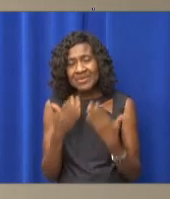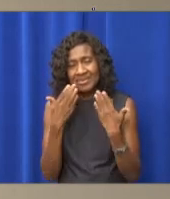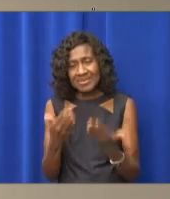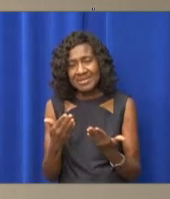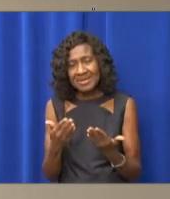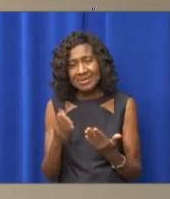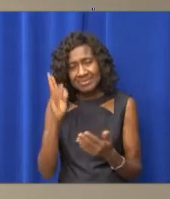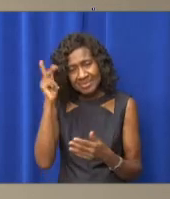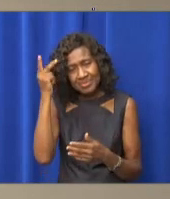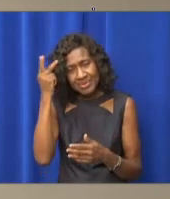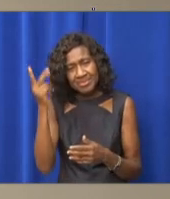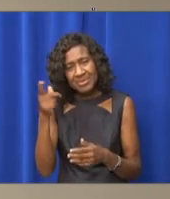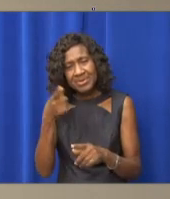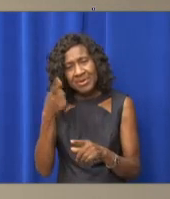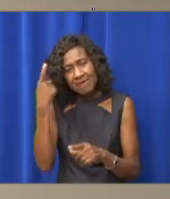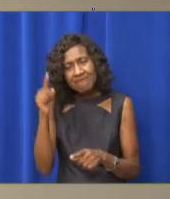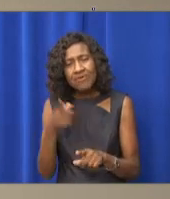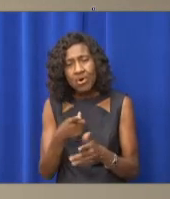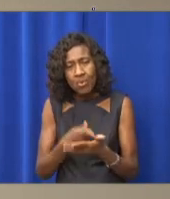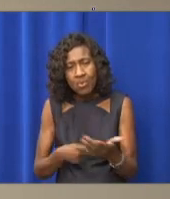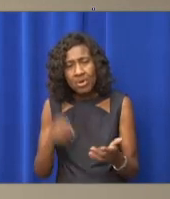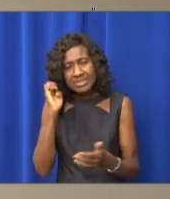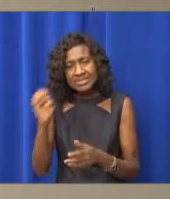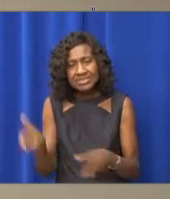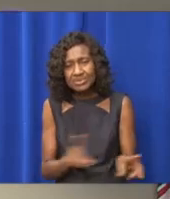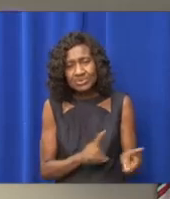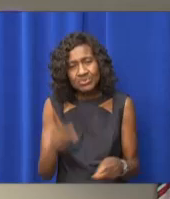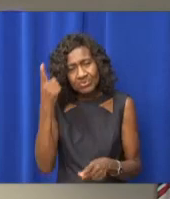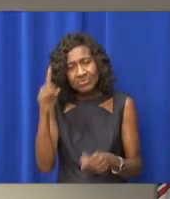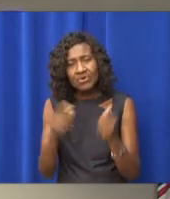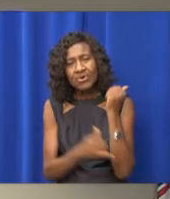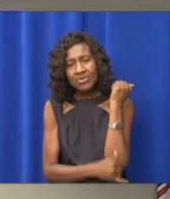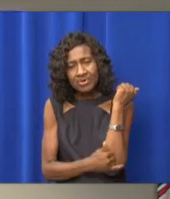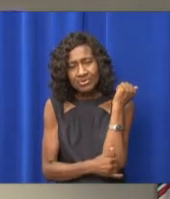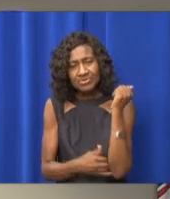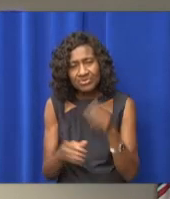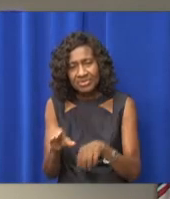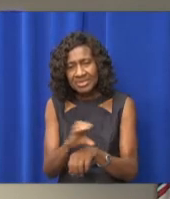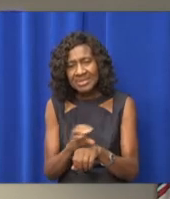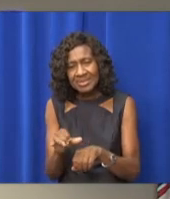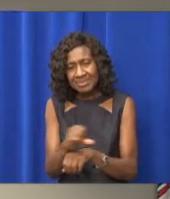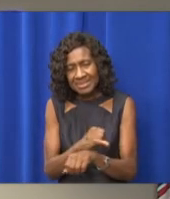for your contributions to this country. I hope it is well noted